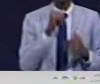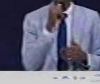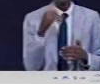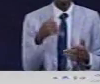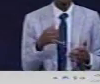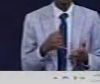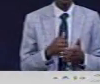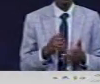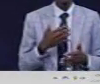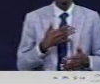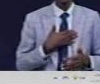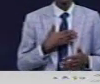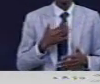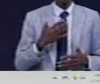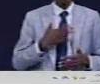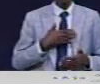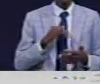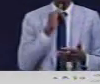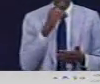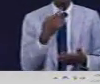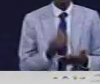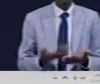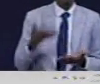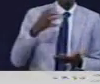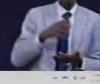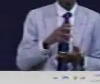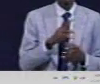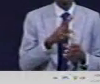my portion forever.